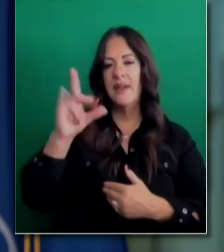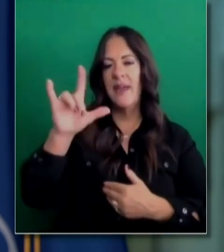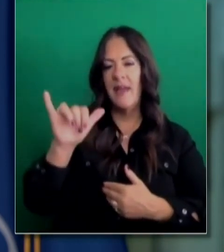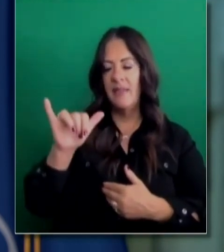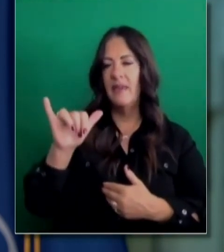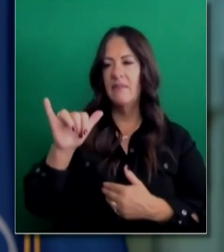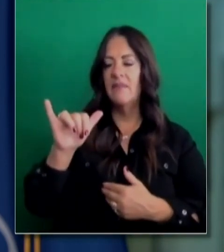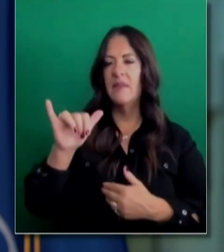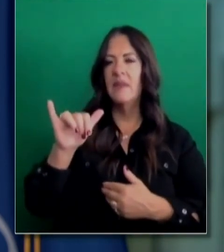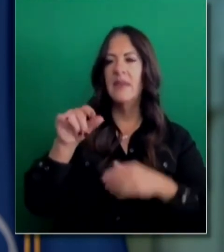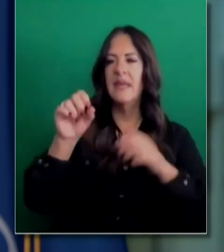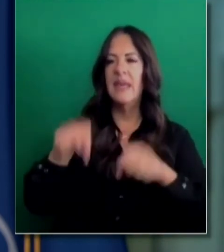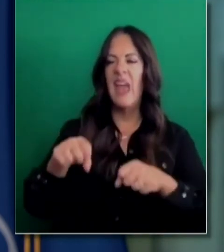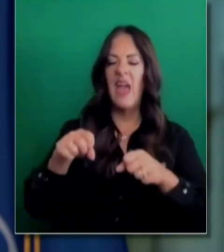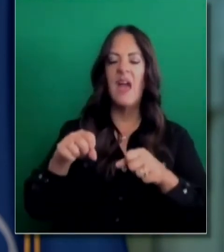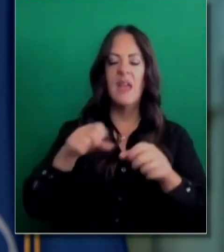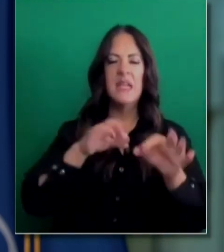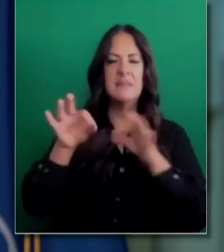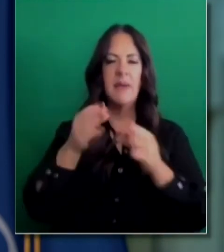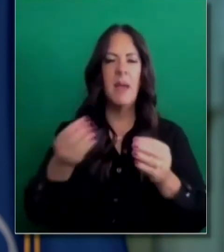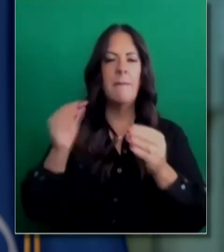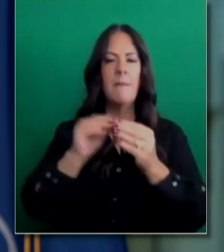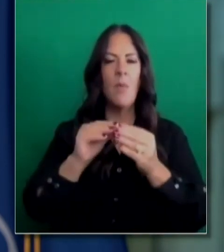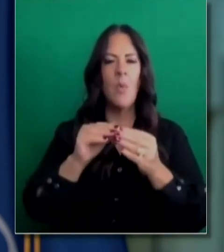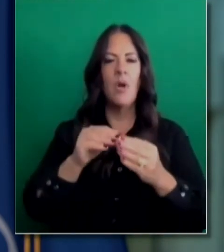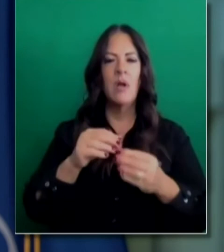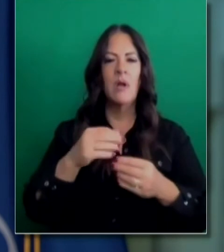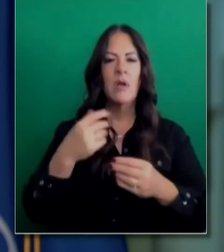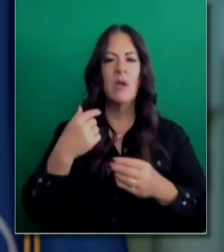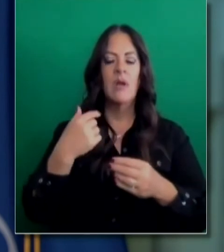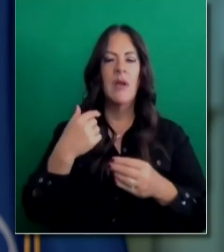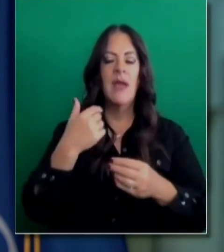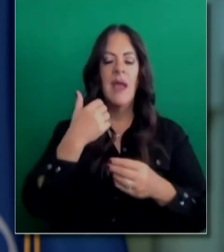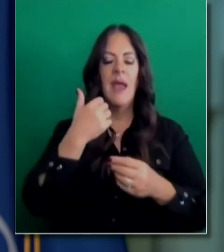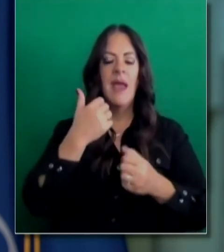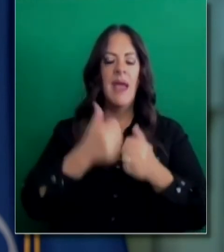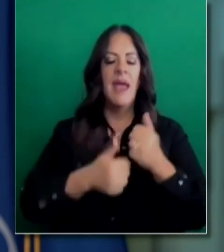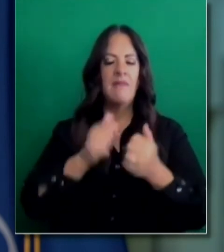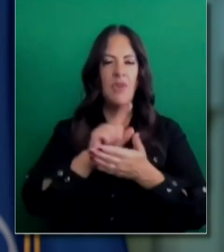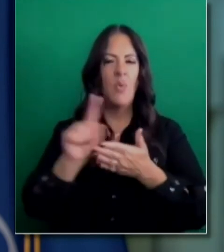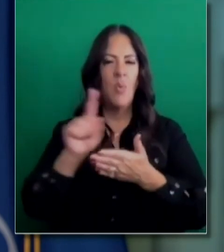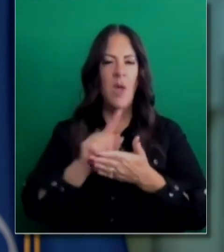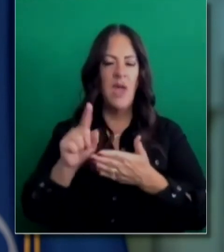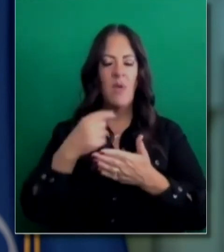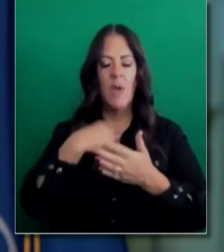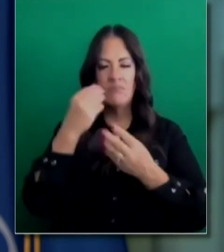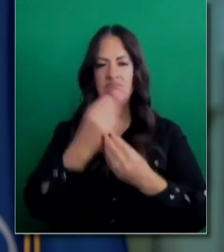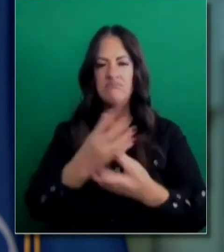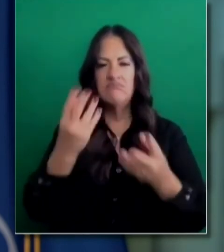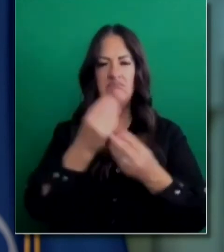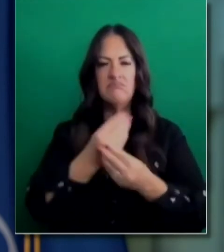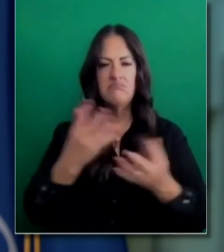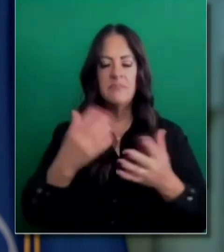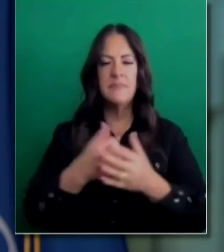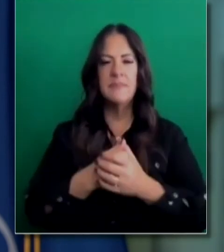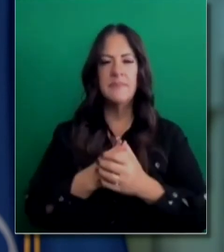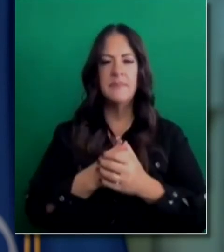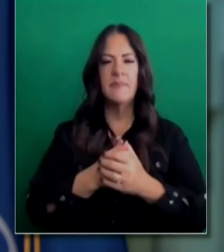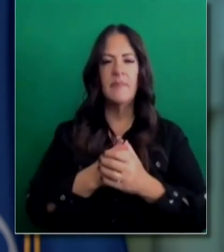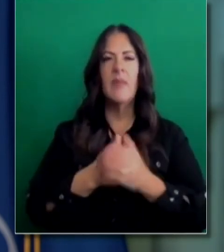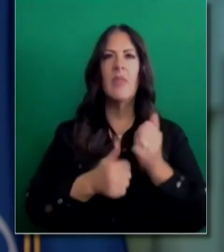further in the conversations we have almost hourly as it relates to the fundamental question of, are